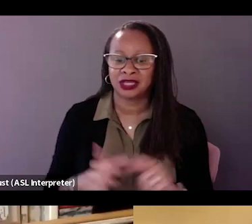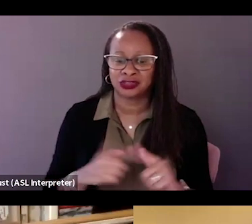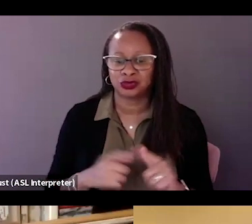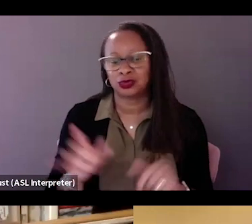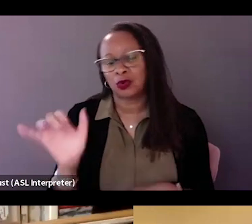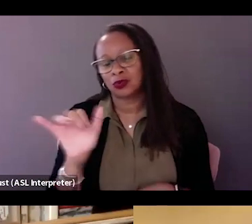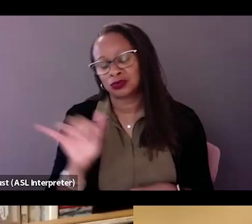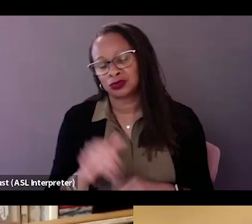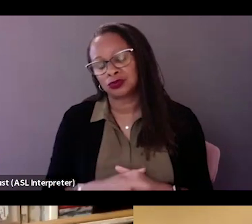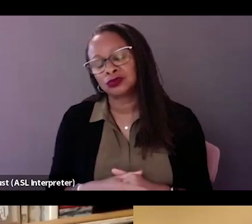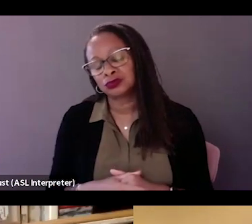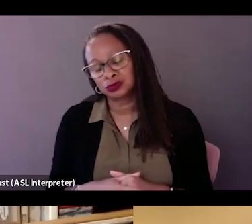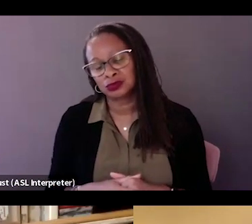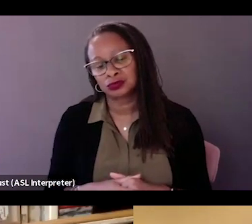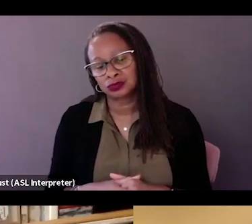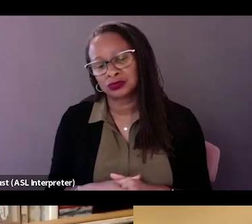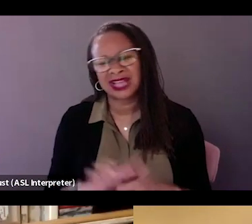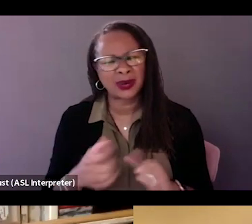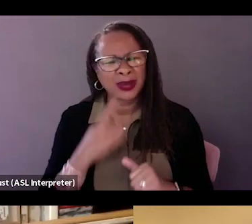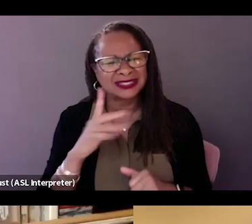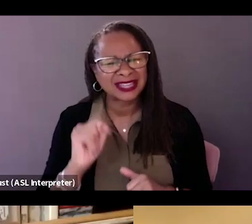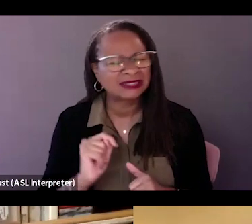also, how do I put it?